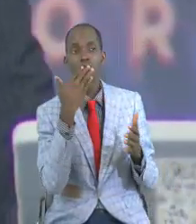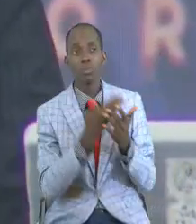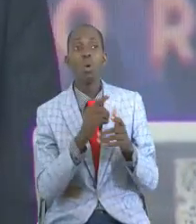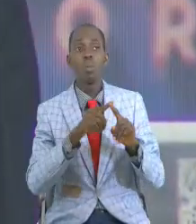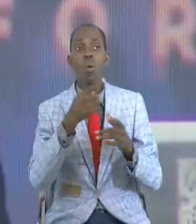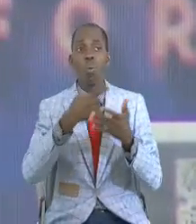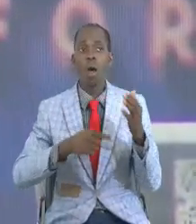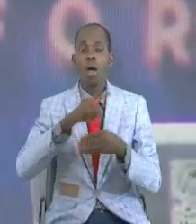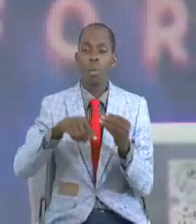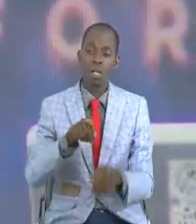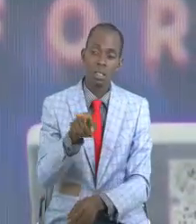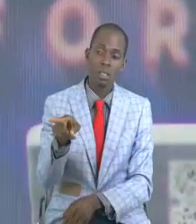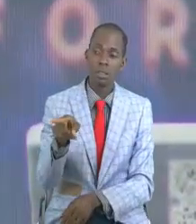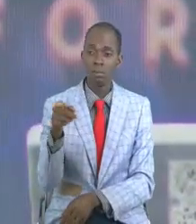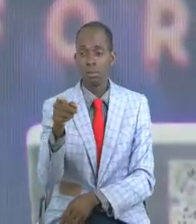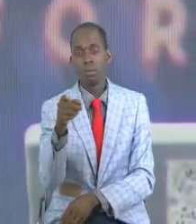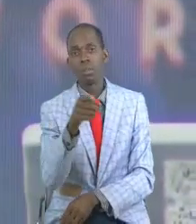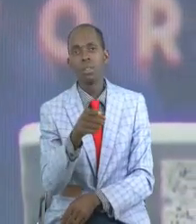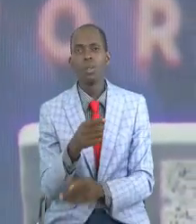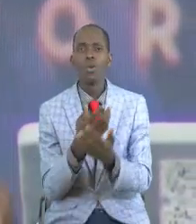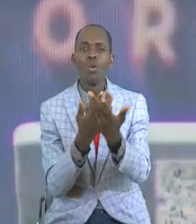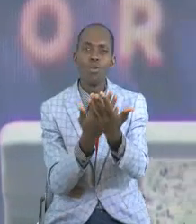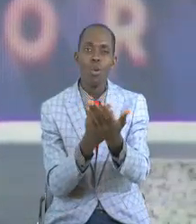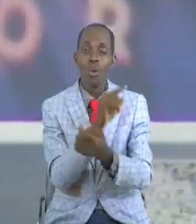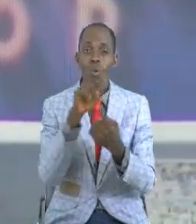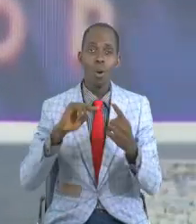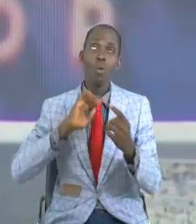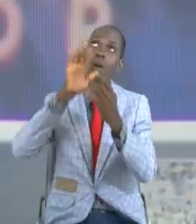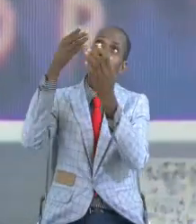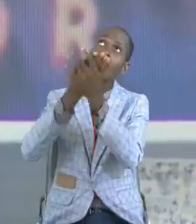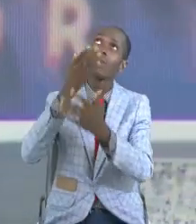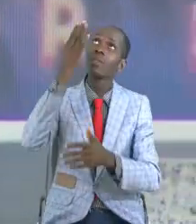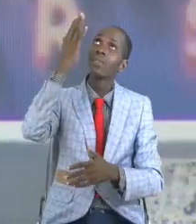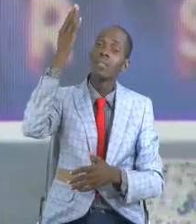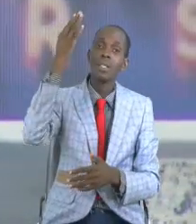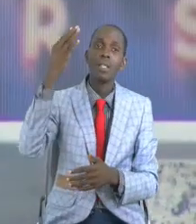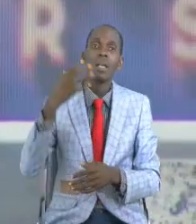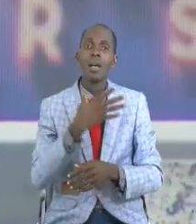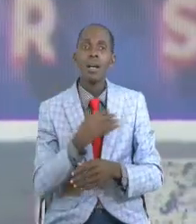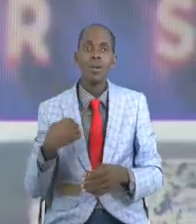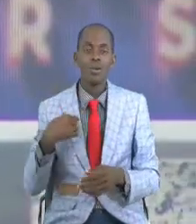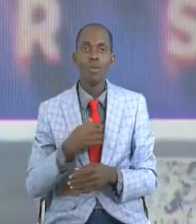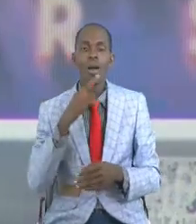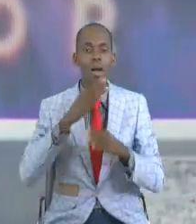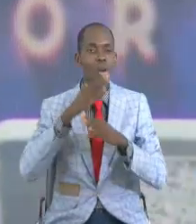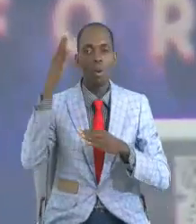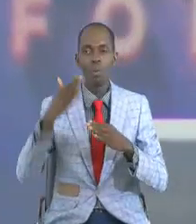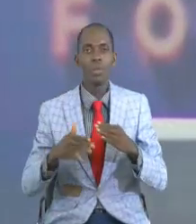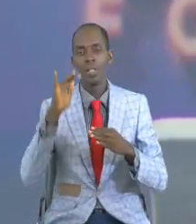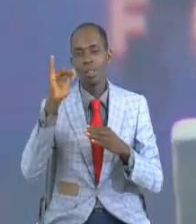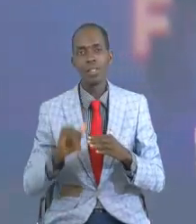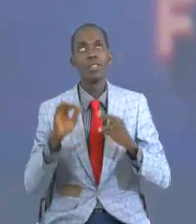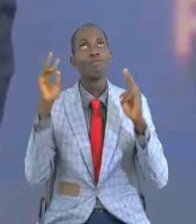wage when we get over there and we are completely victorious and we go through the